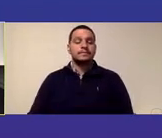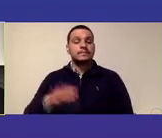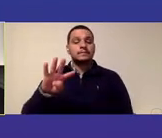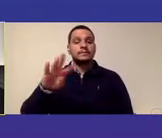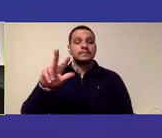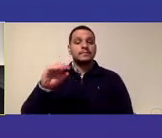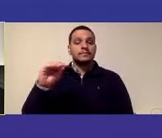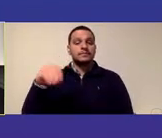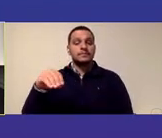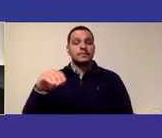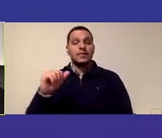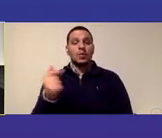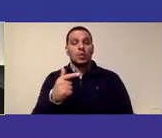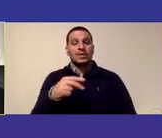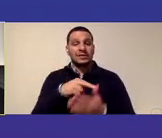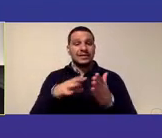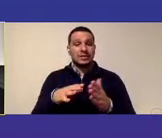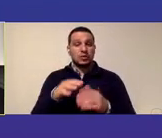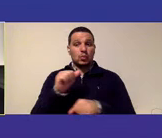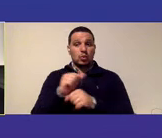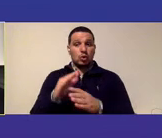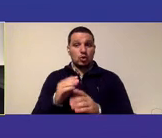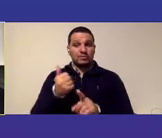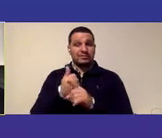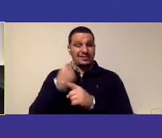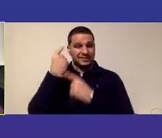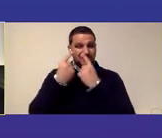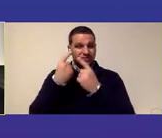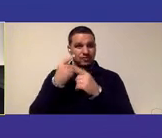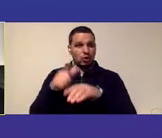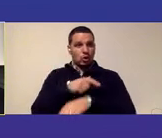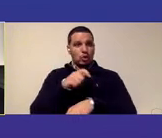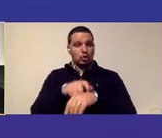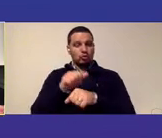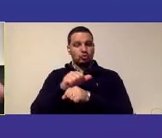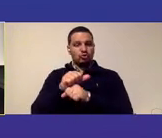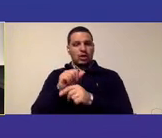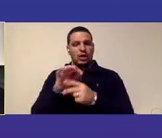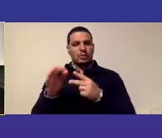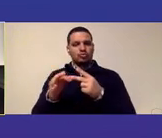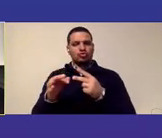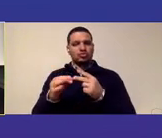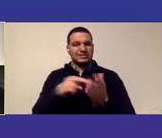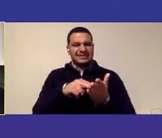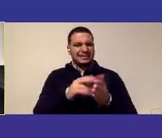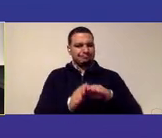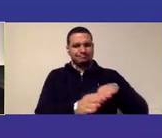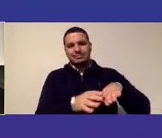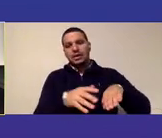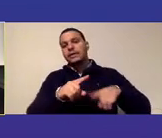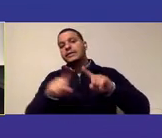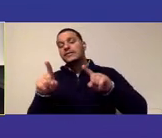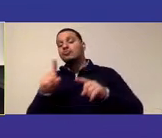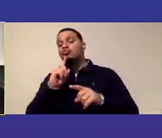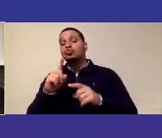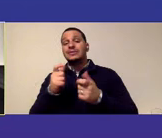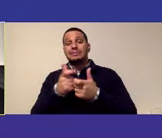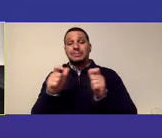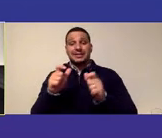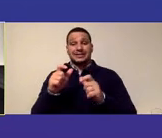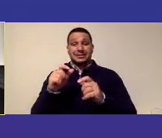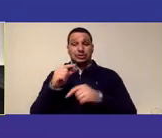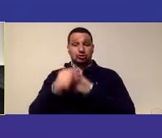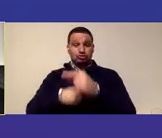43% of all of the dance workers are considering long-term career options outside of dance. This is an entire generation